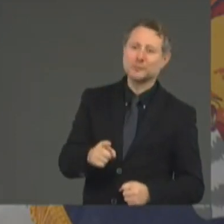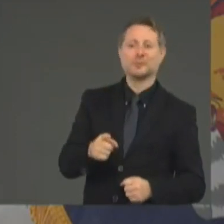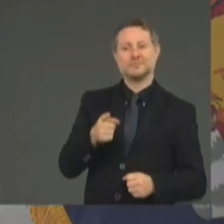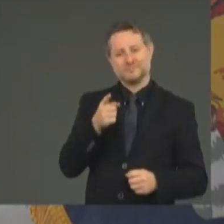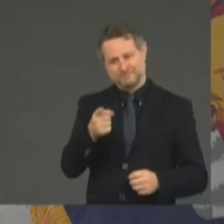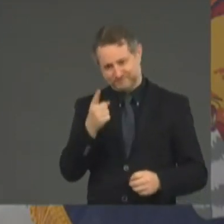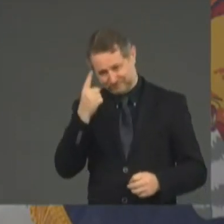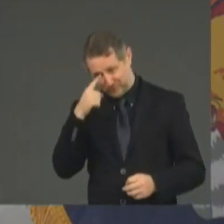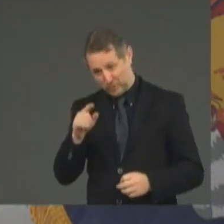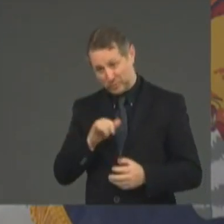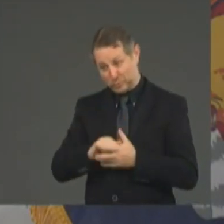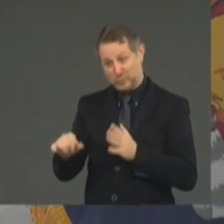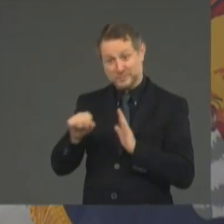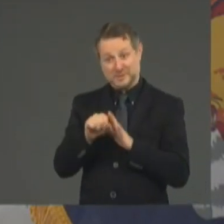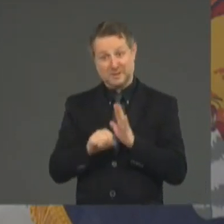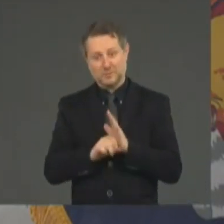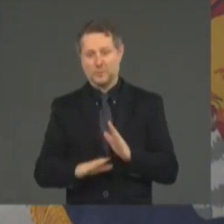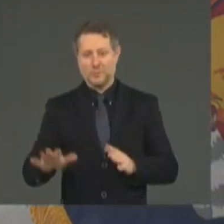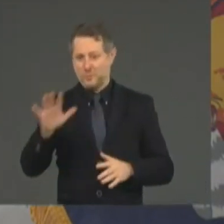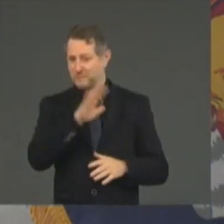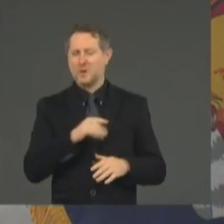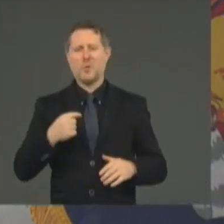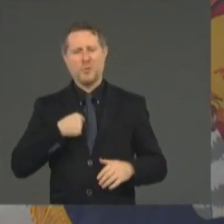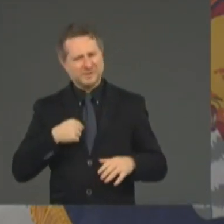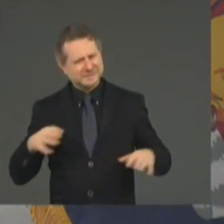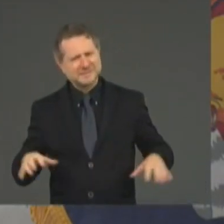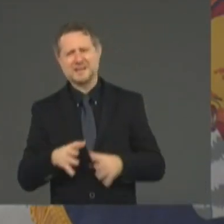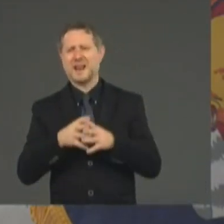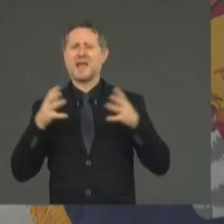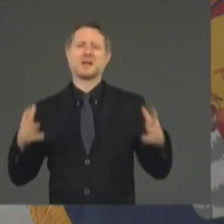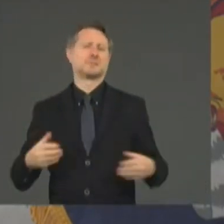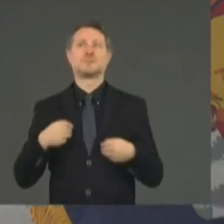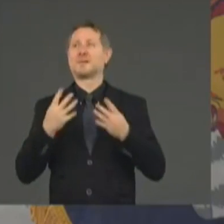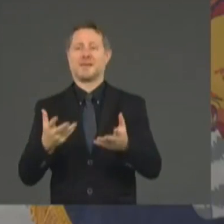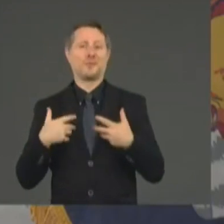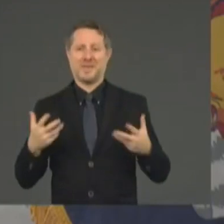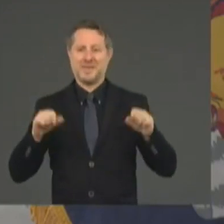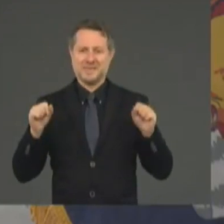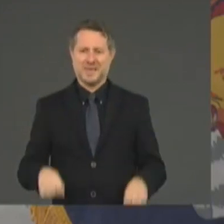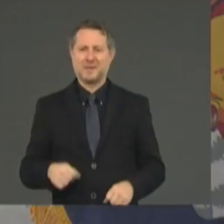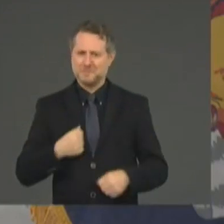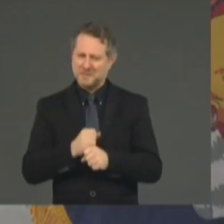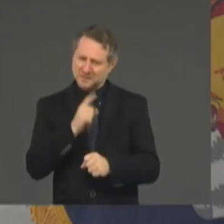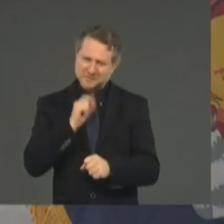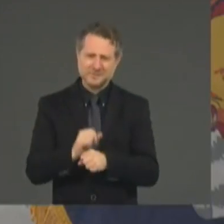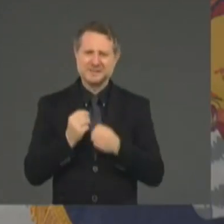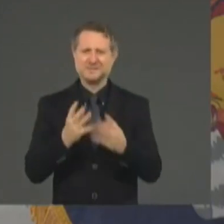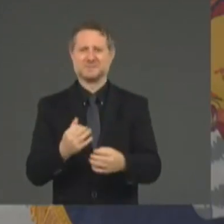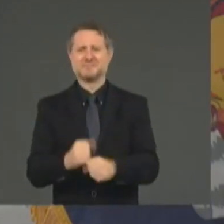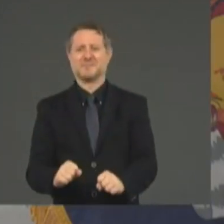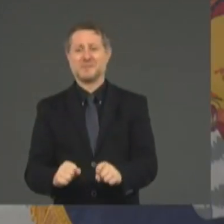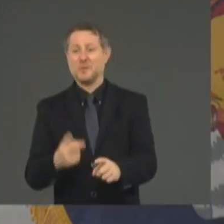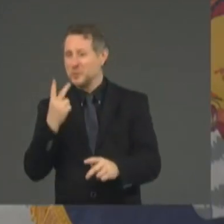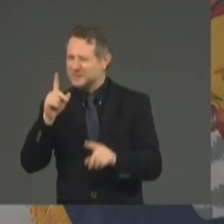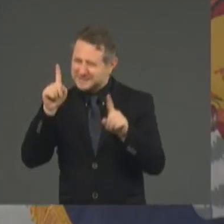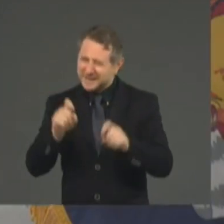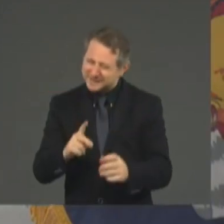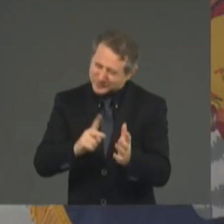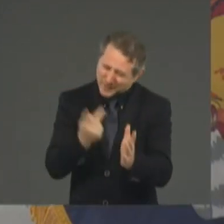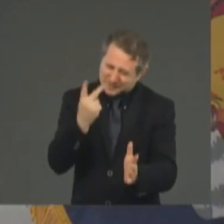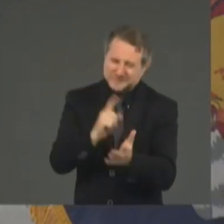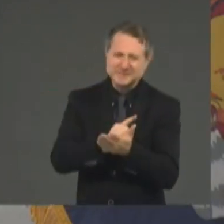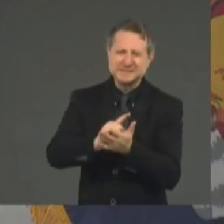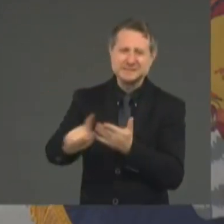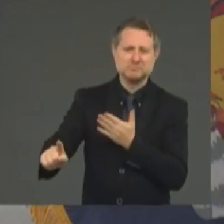state, we did everything we could. And testing twice a week of a staff member, I don't think